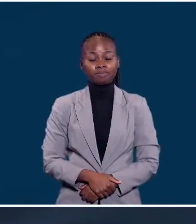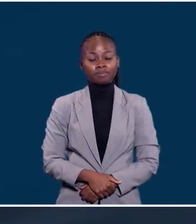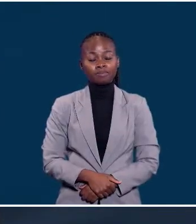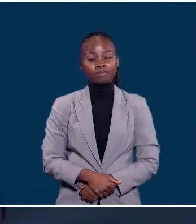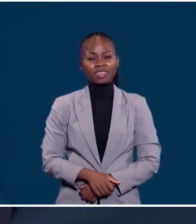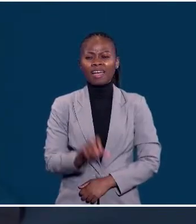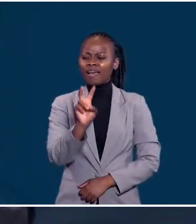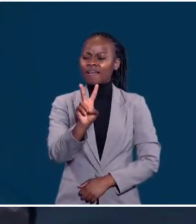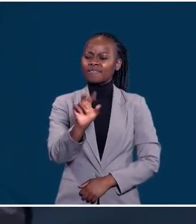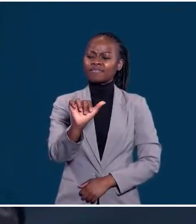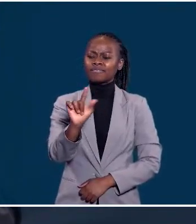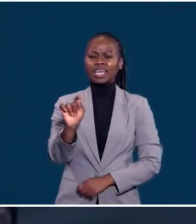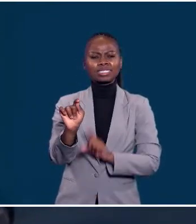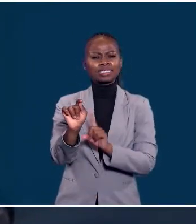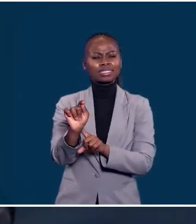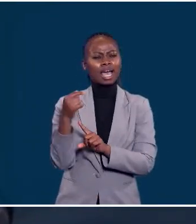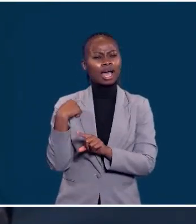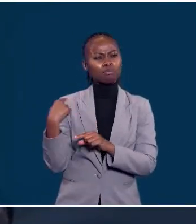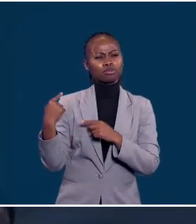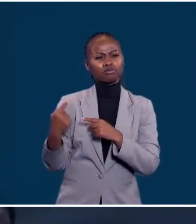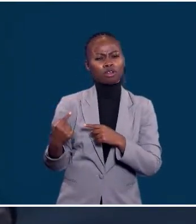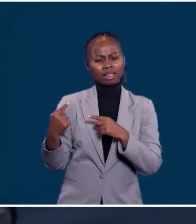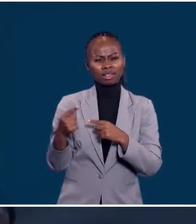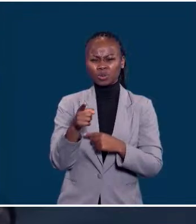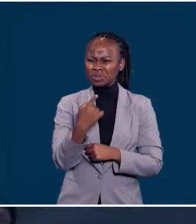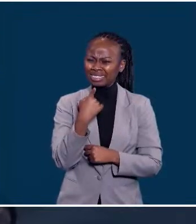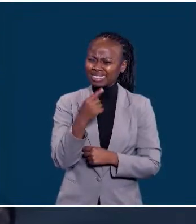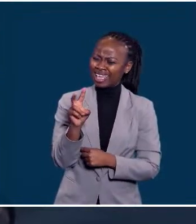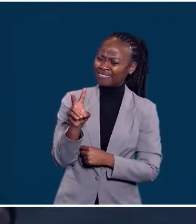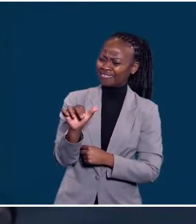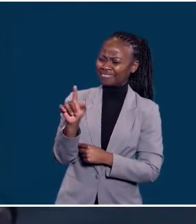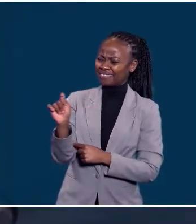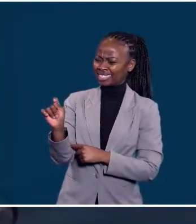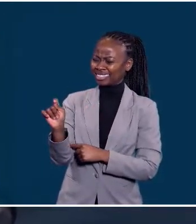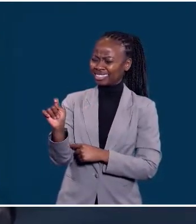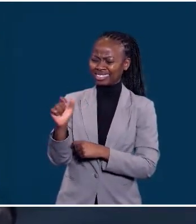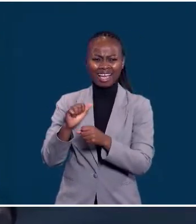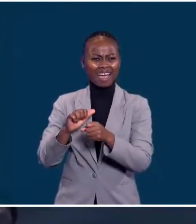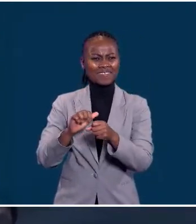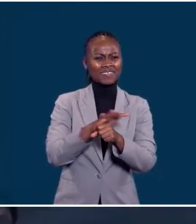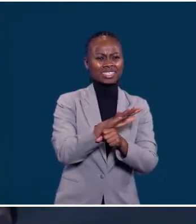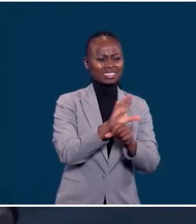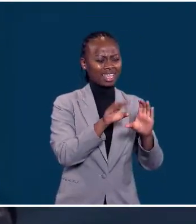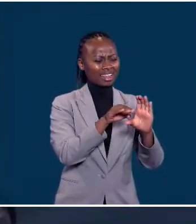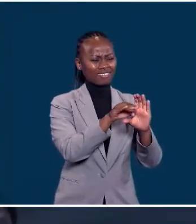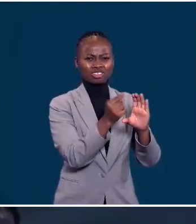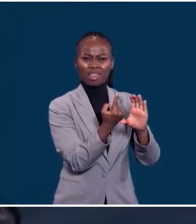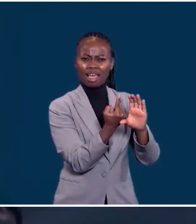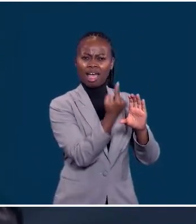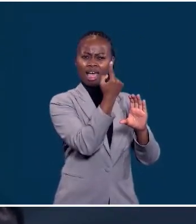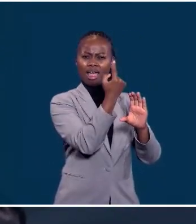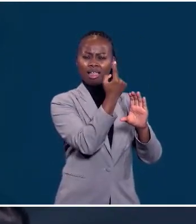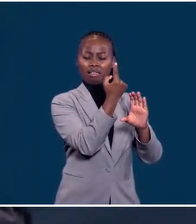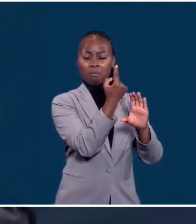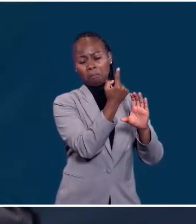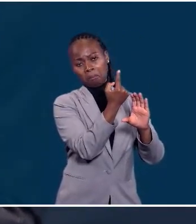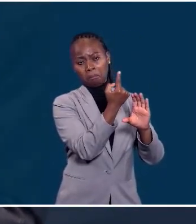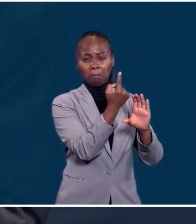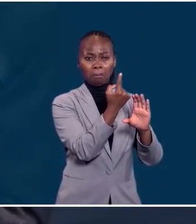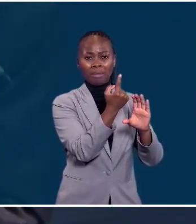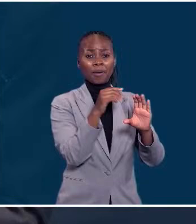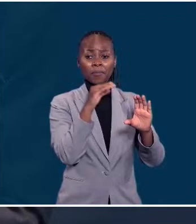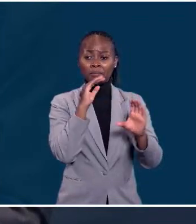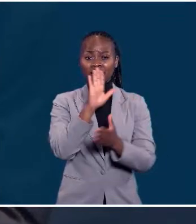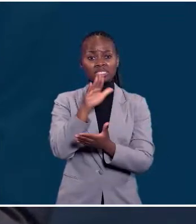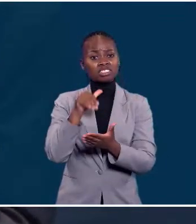I'm struggling. Did you say VAT will lead to higher inflation? Surely if it leads to higher inflation, the response of the